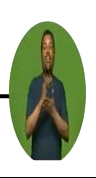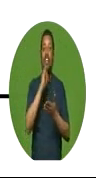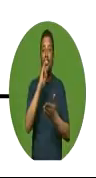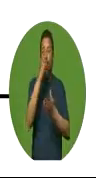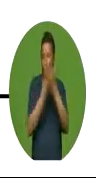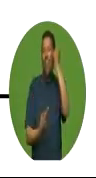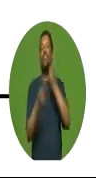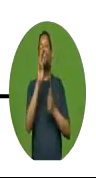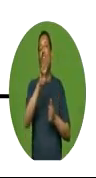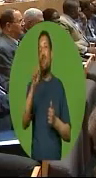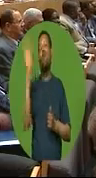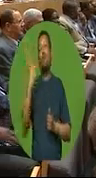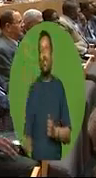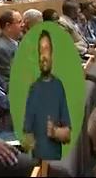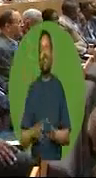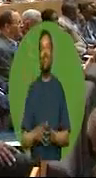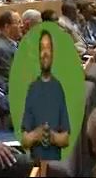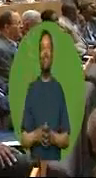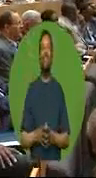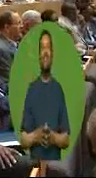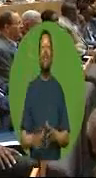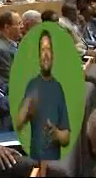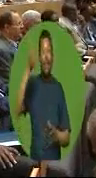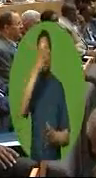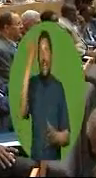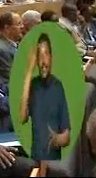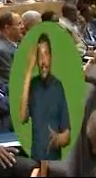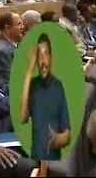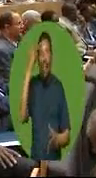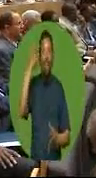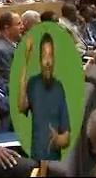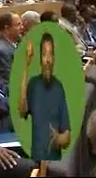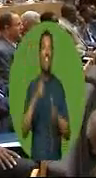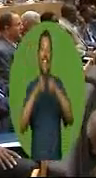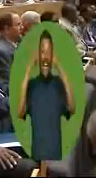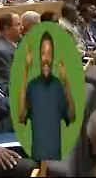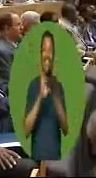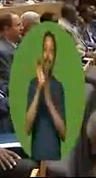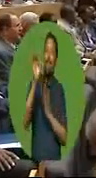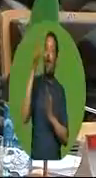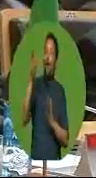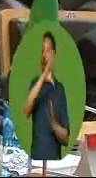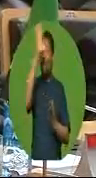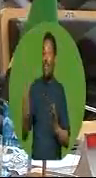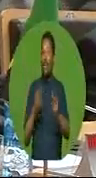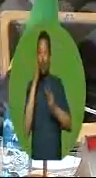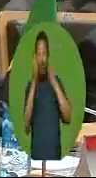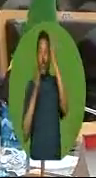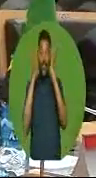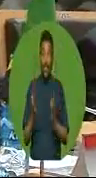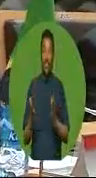only 21%. The main reason for the greatest number of African